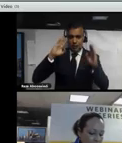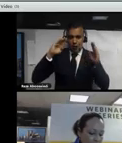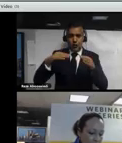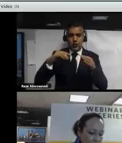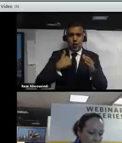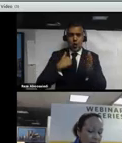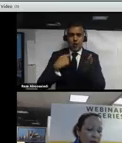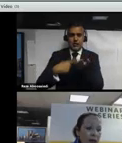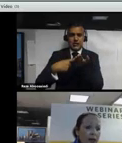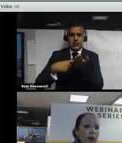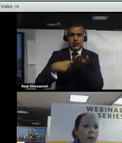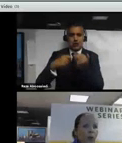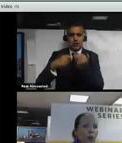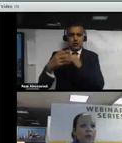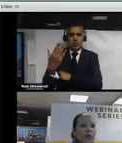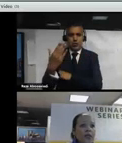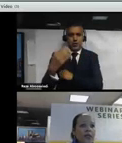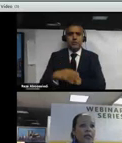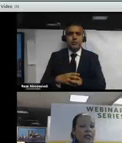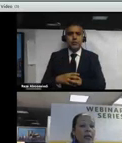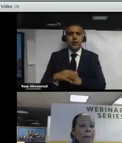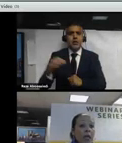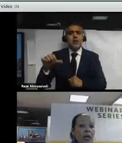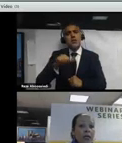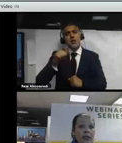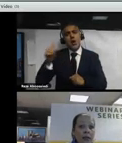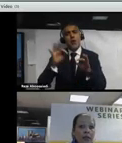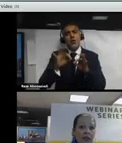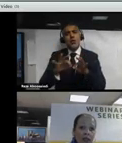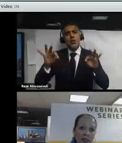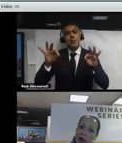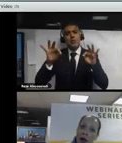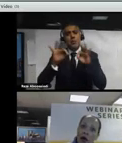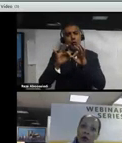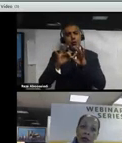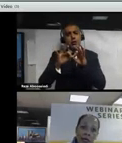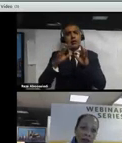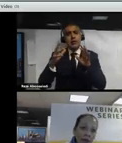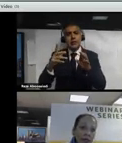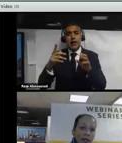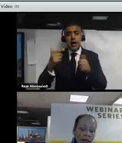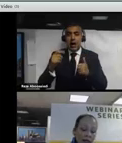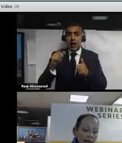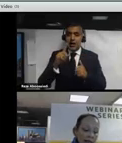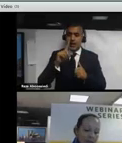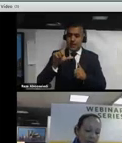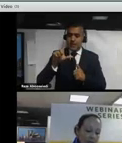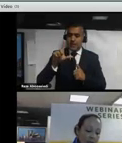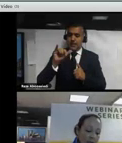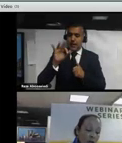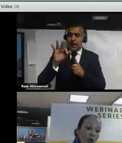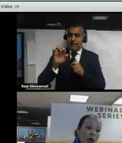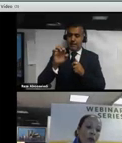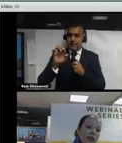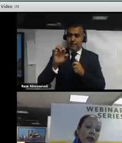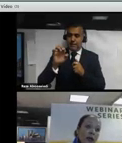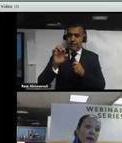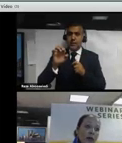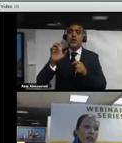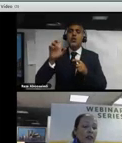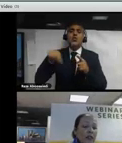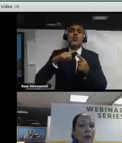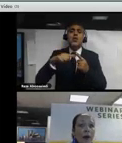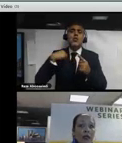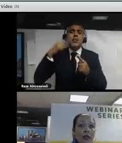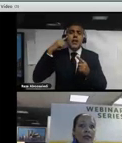morning. The other important piece is something that's a real life piece, and that is that when we think